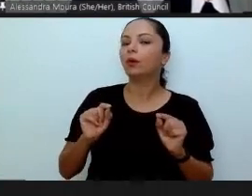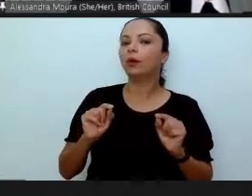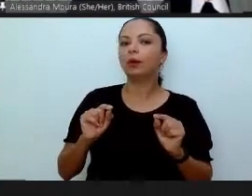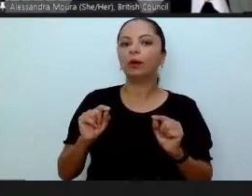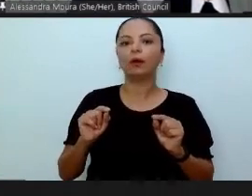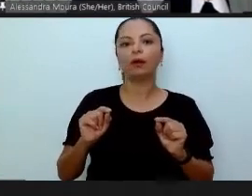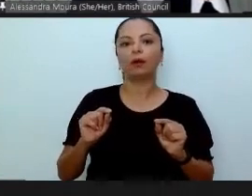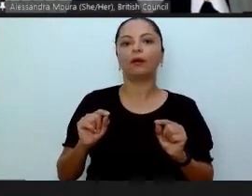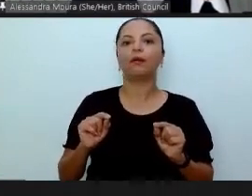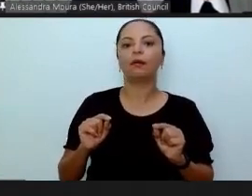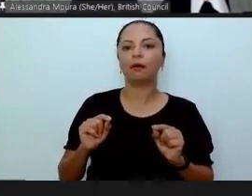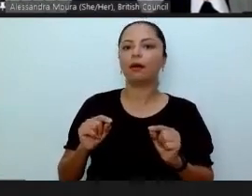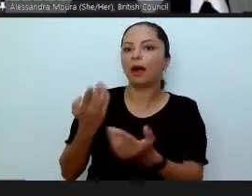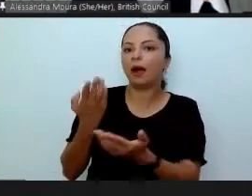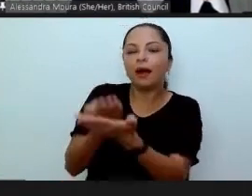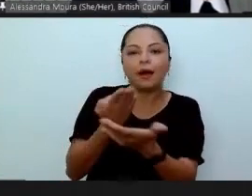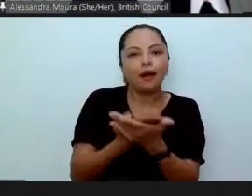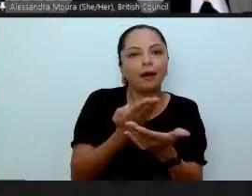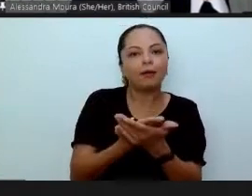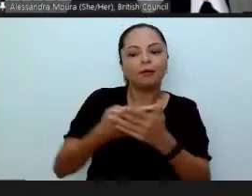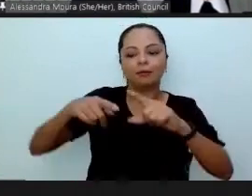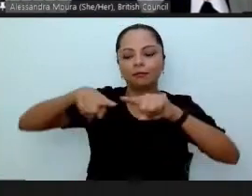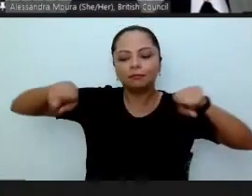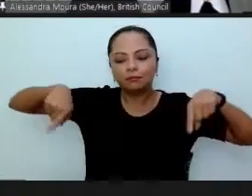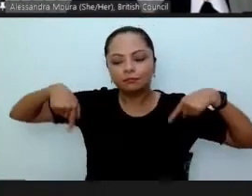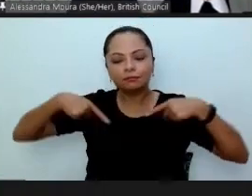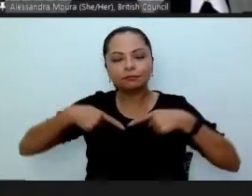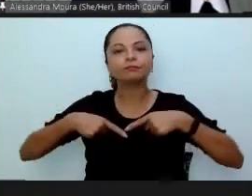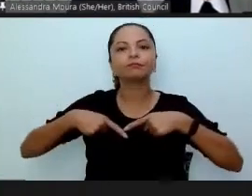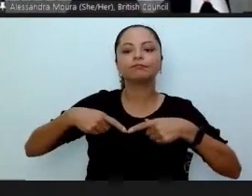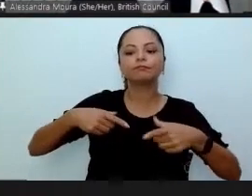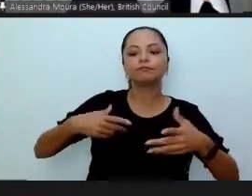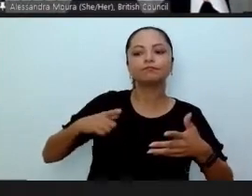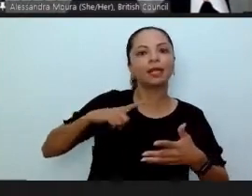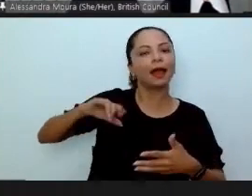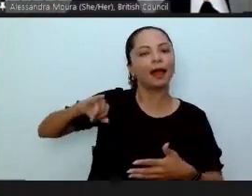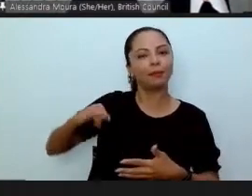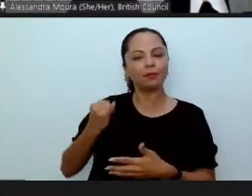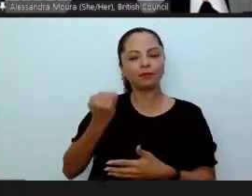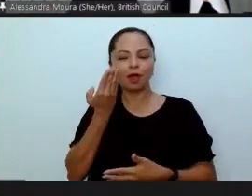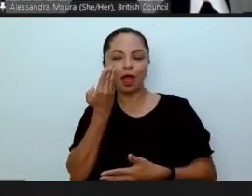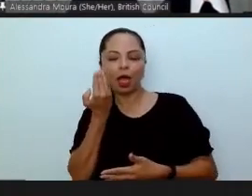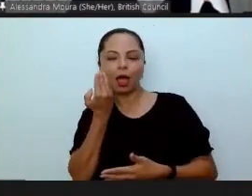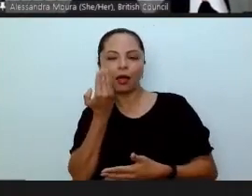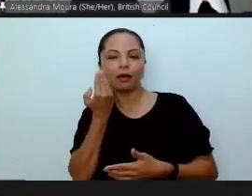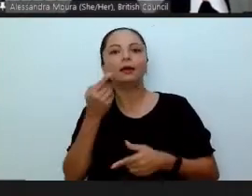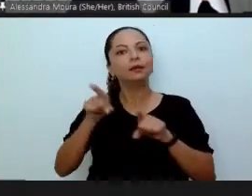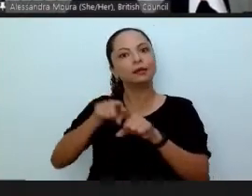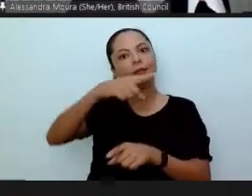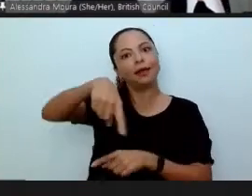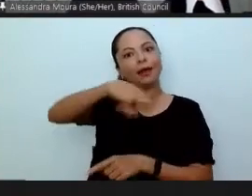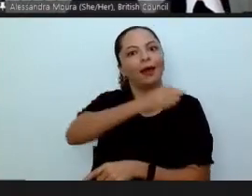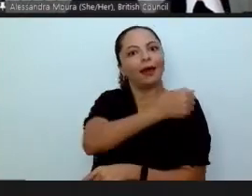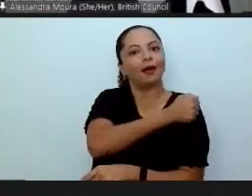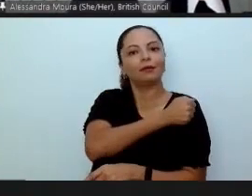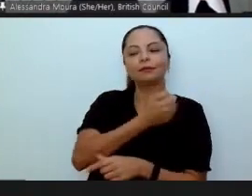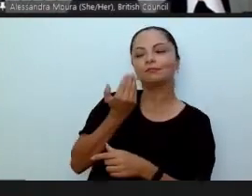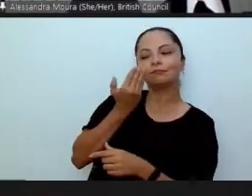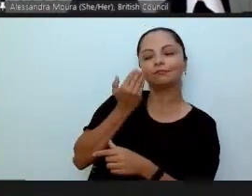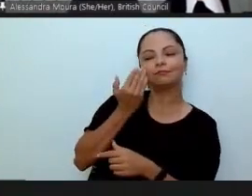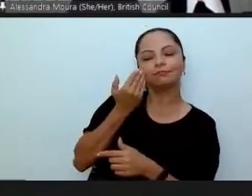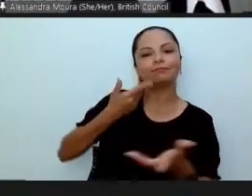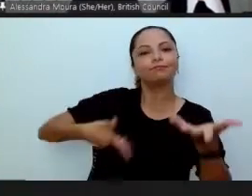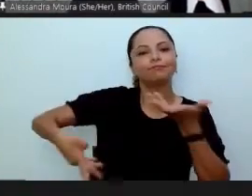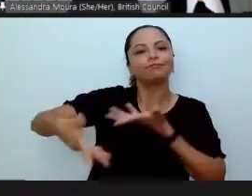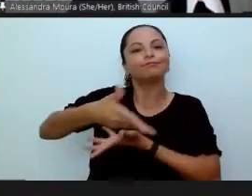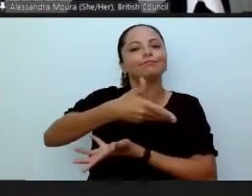more the students will get out of it, and the more your life will be enjoyable as a teacher as well, which is part of the thing. The last one,